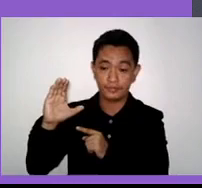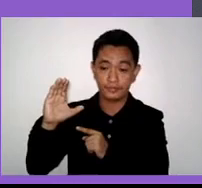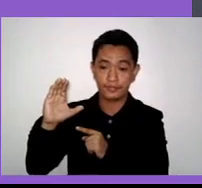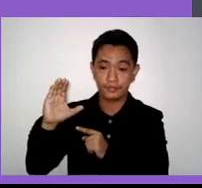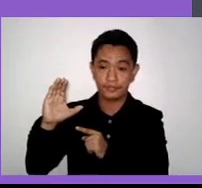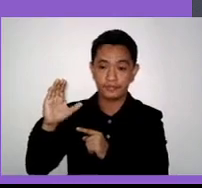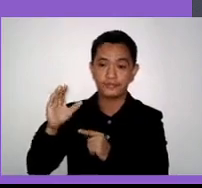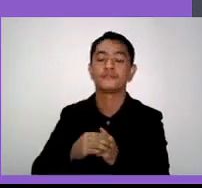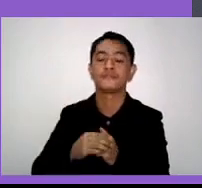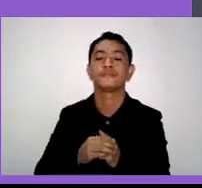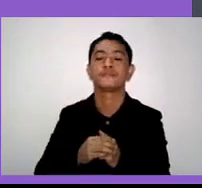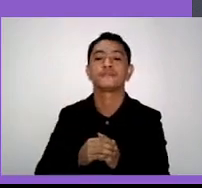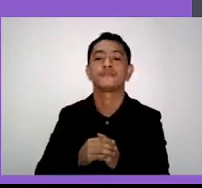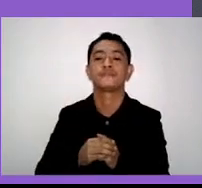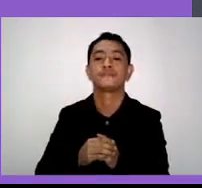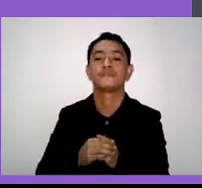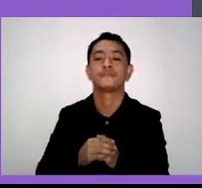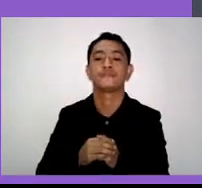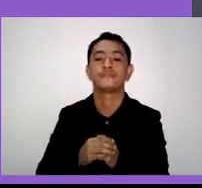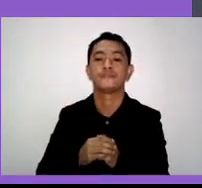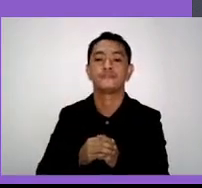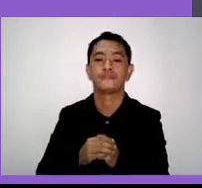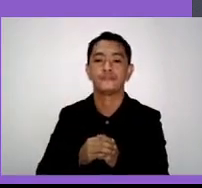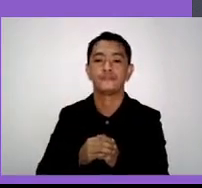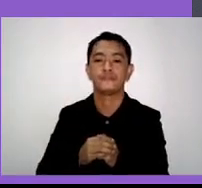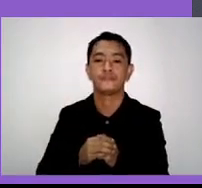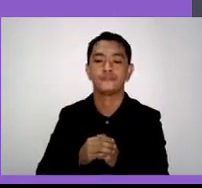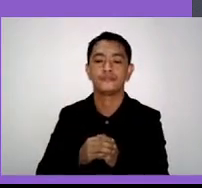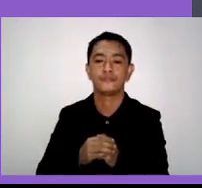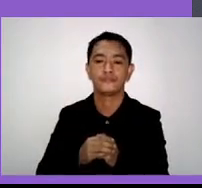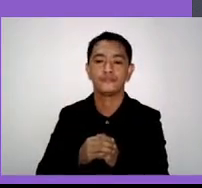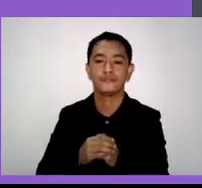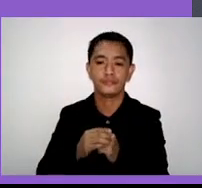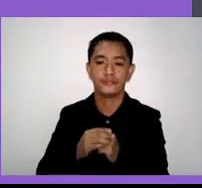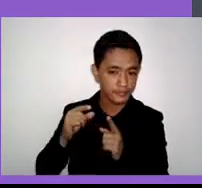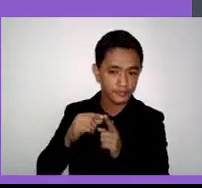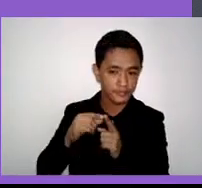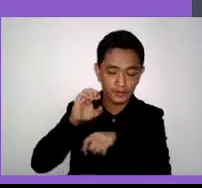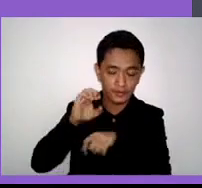This last one is tricky. The word is entrepreneur.